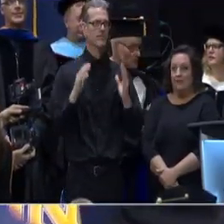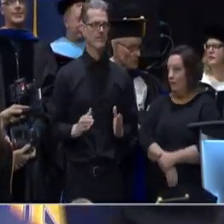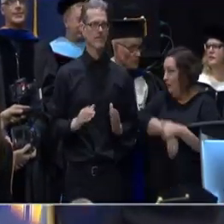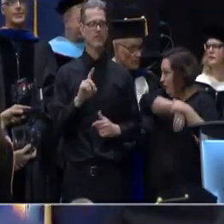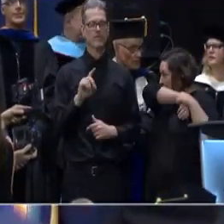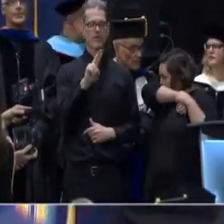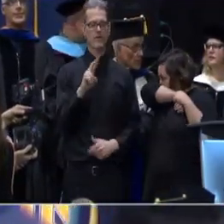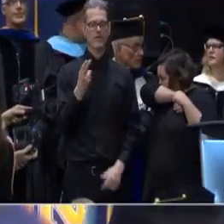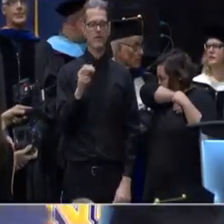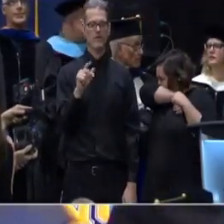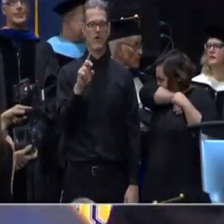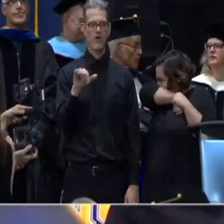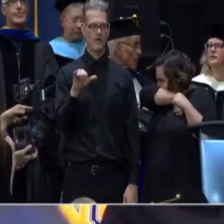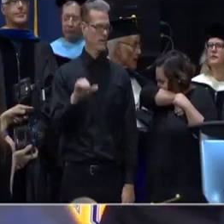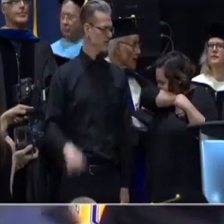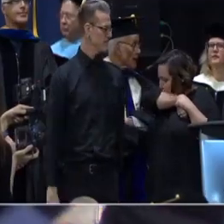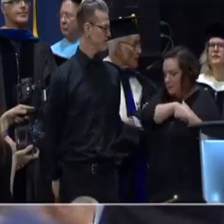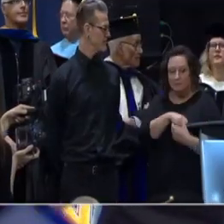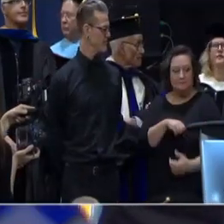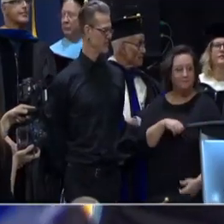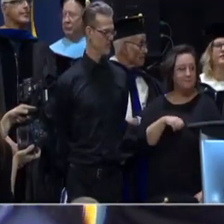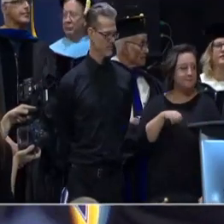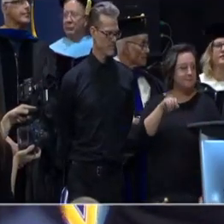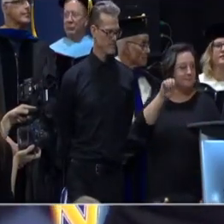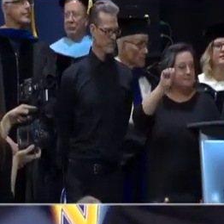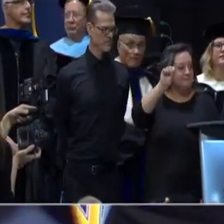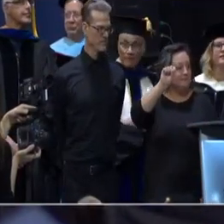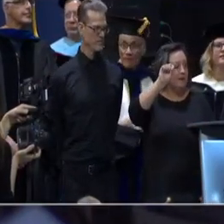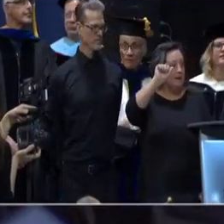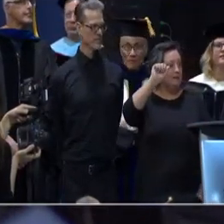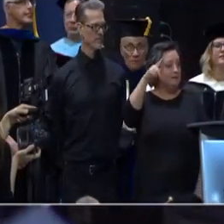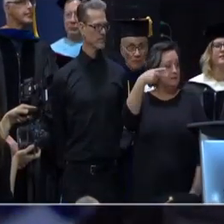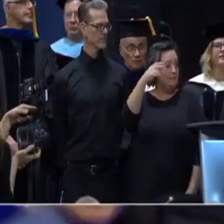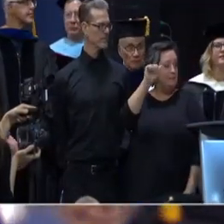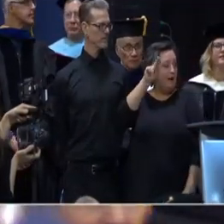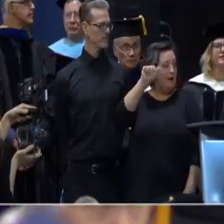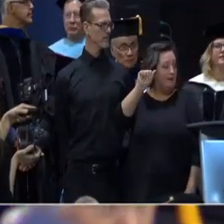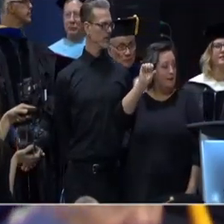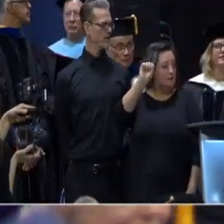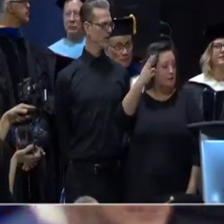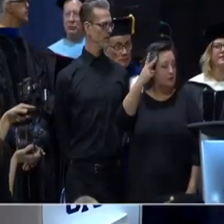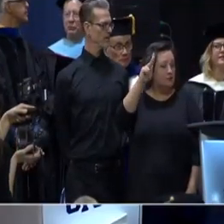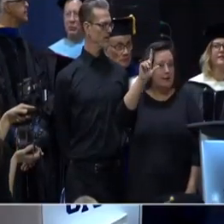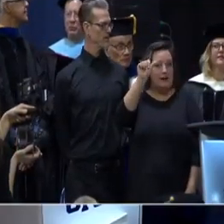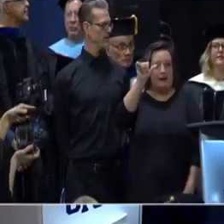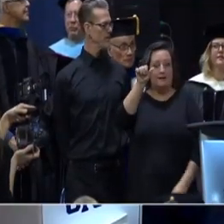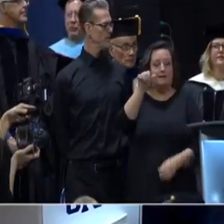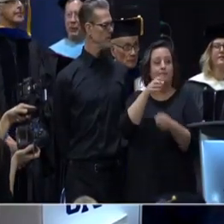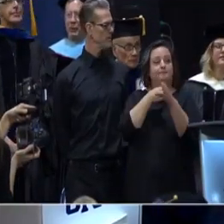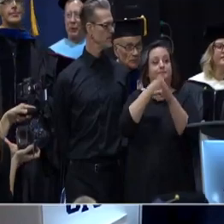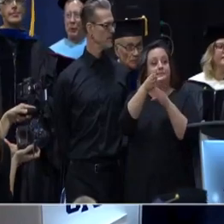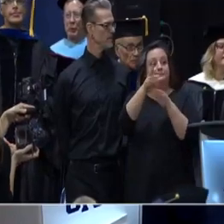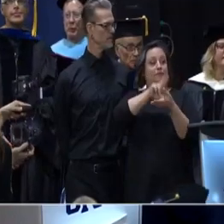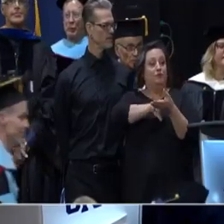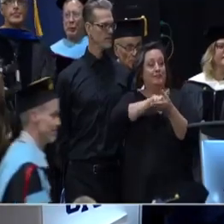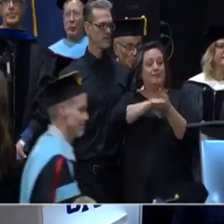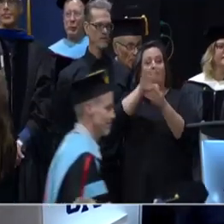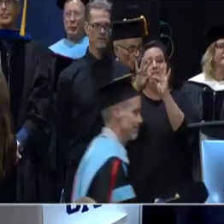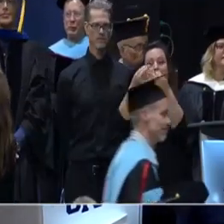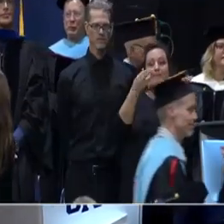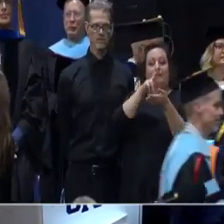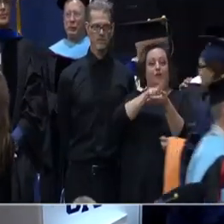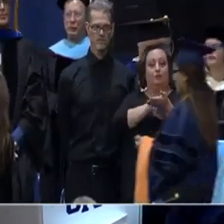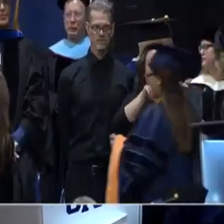Dr. Harding. Sapana Shakaya. Sapana Shakaya's major is nursing, family nurse practitioner.